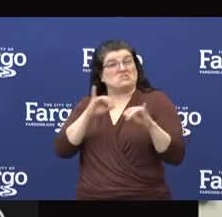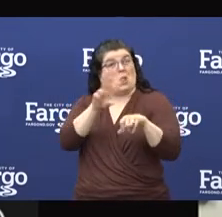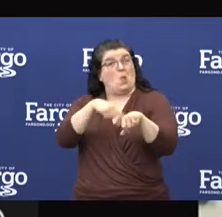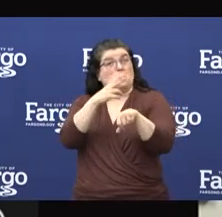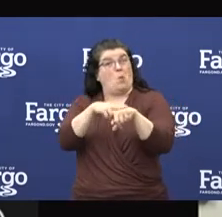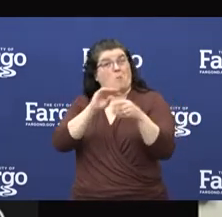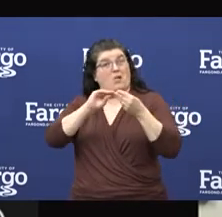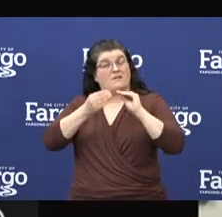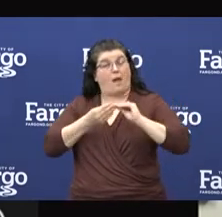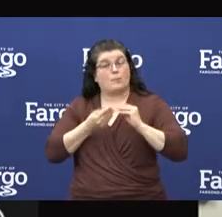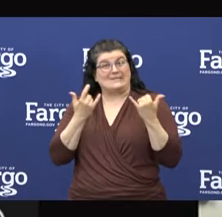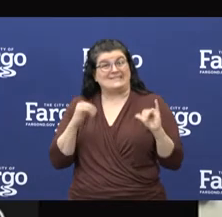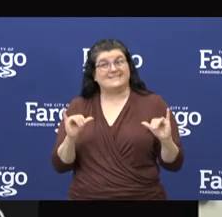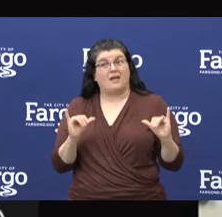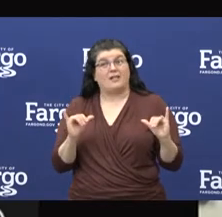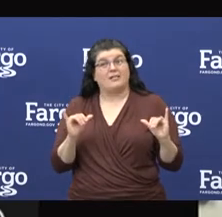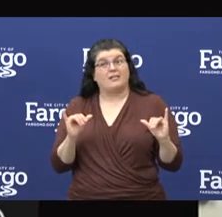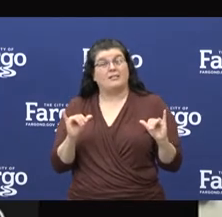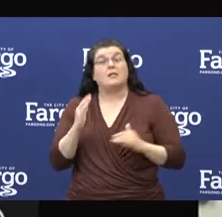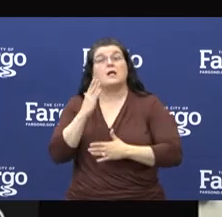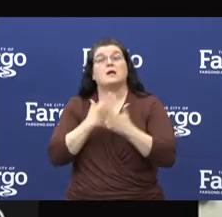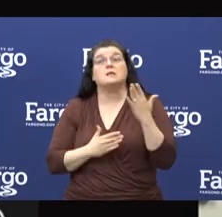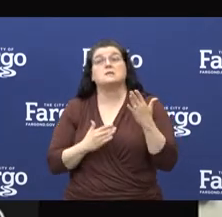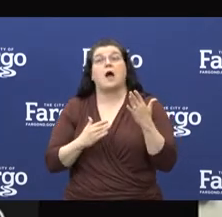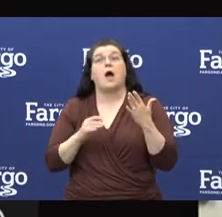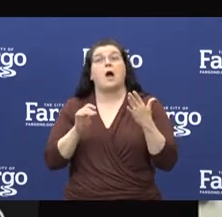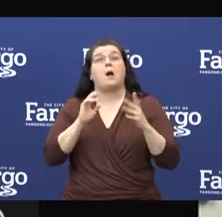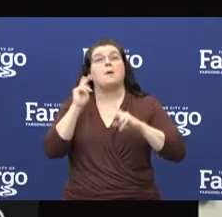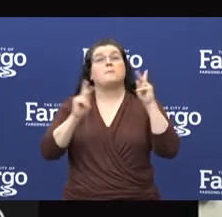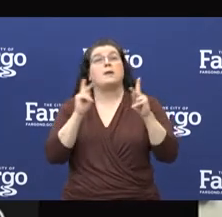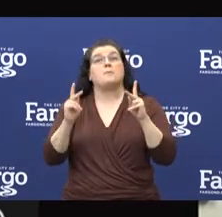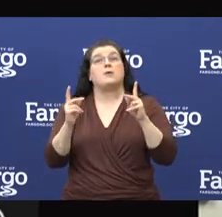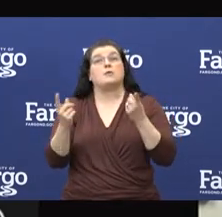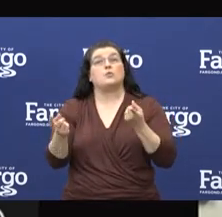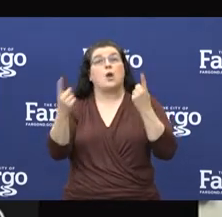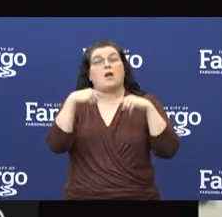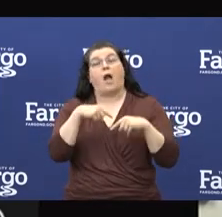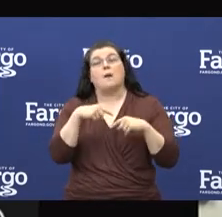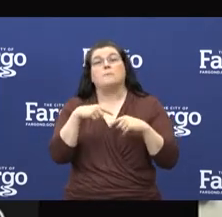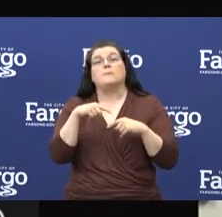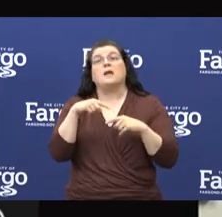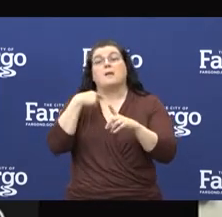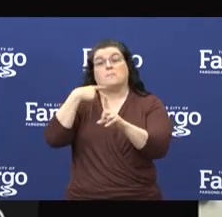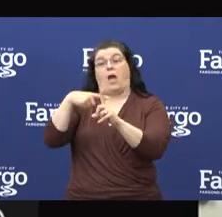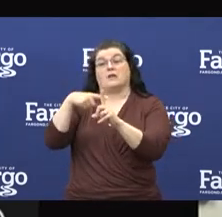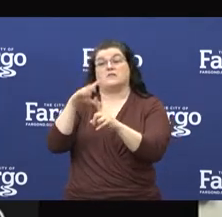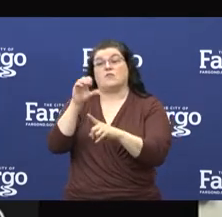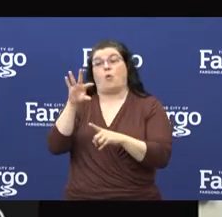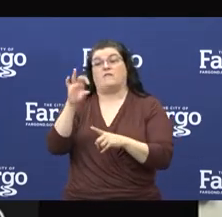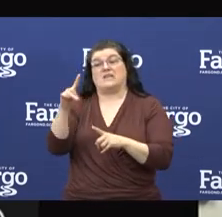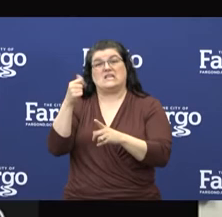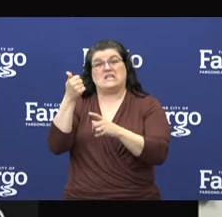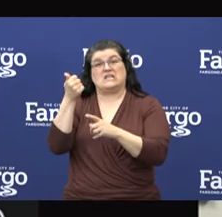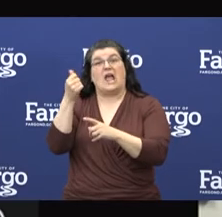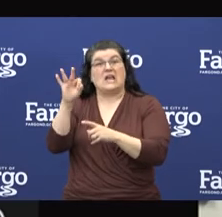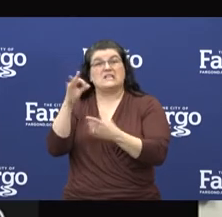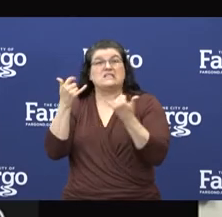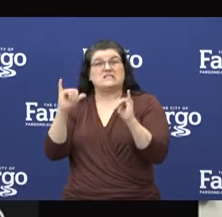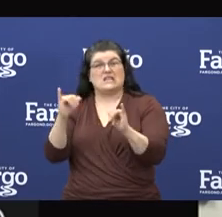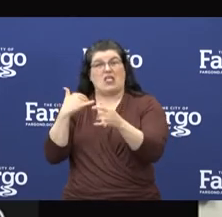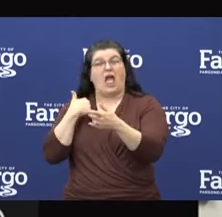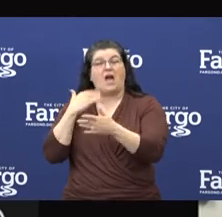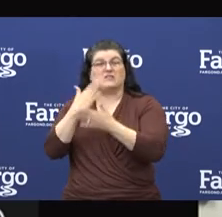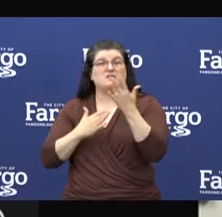this time. However, some mothers-to-be come to us positive for COVID-19. We've been able to manage that